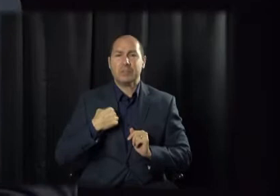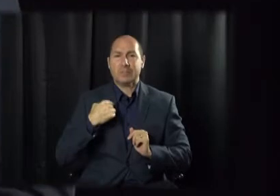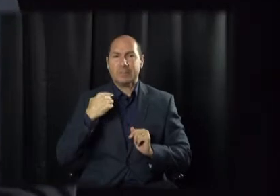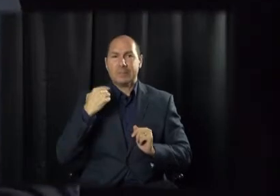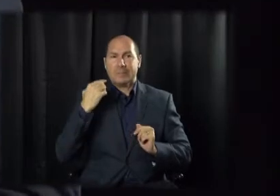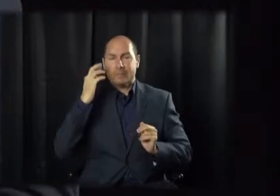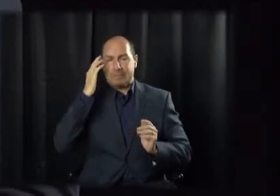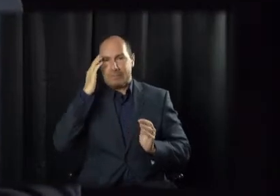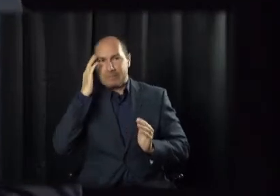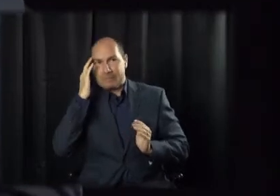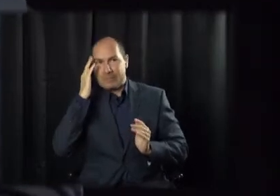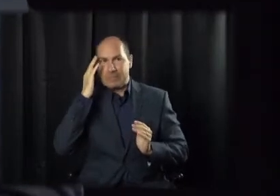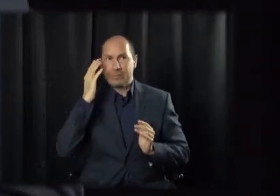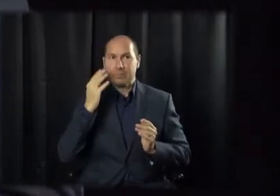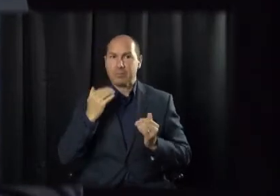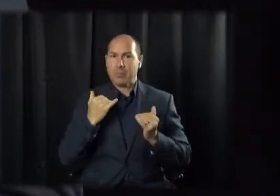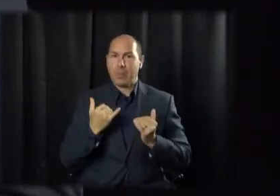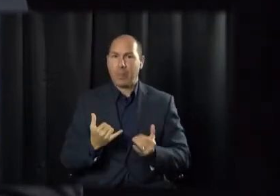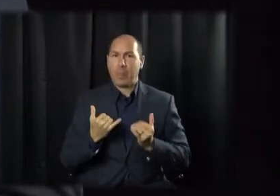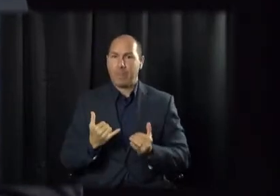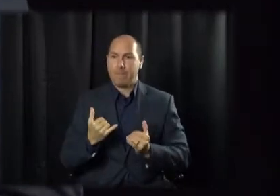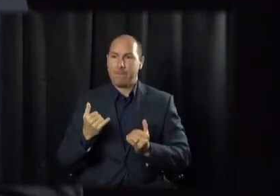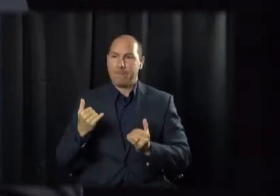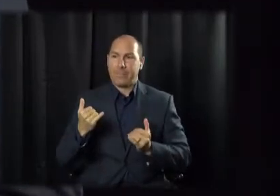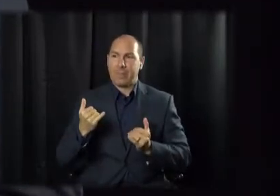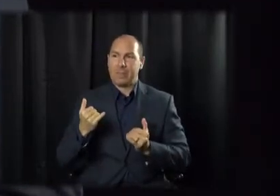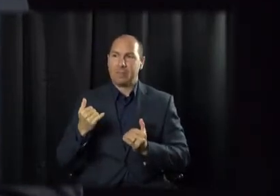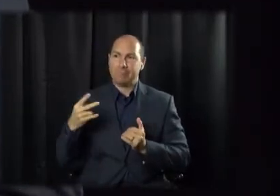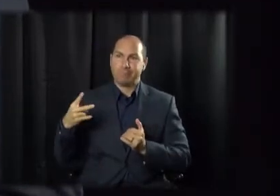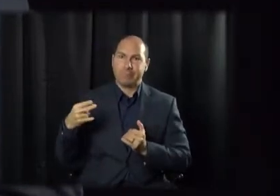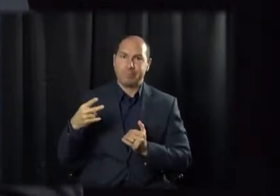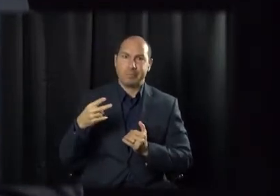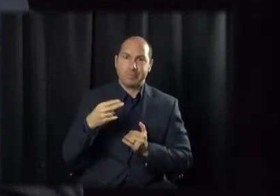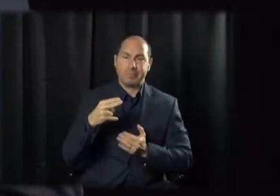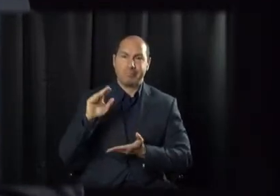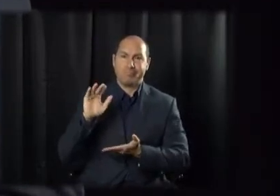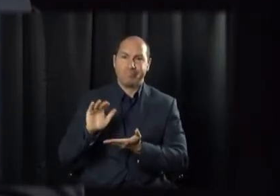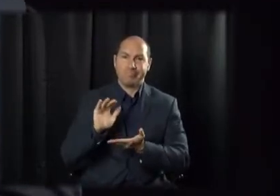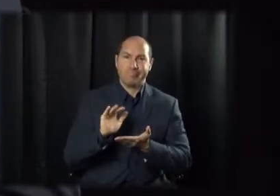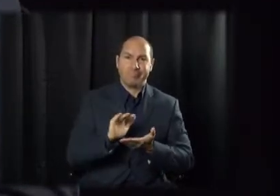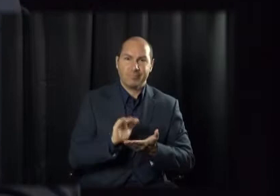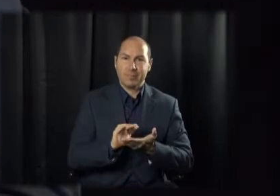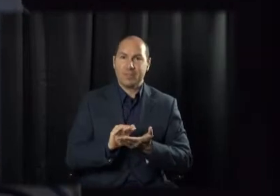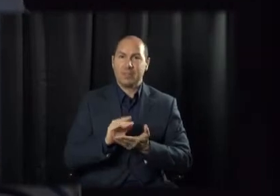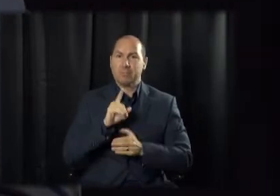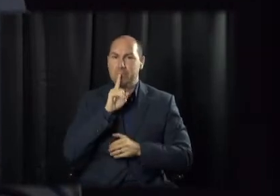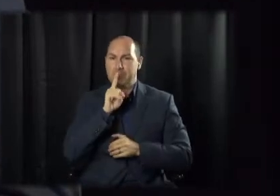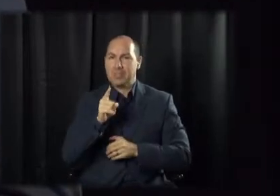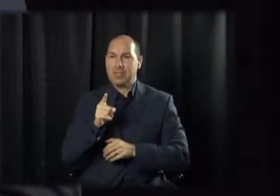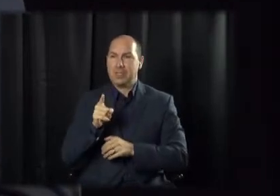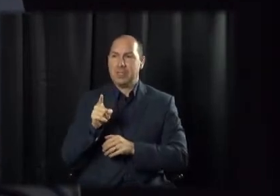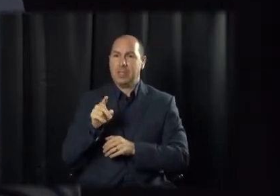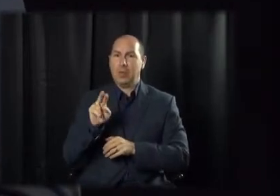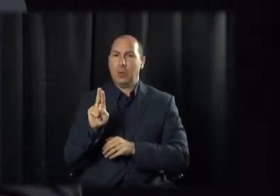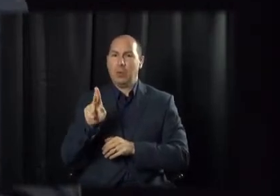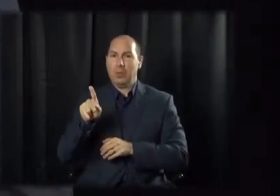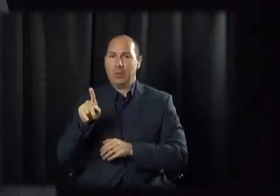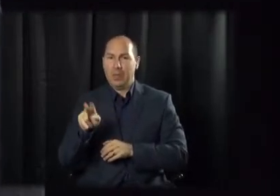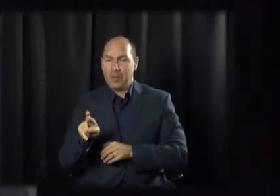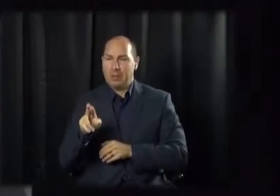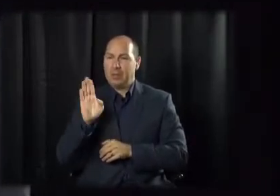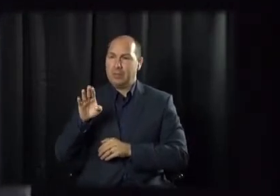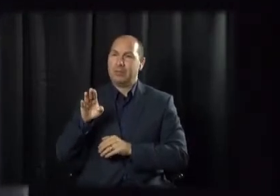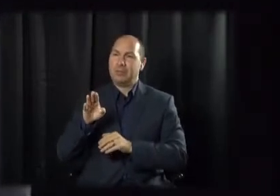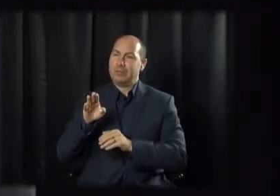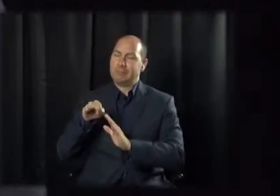too much here in the way of cuts that would be detrimental to that. So that's what I have to say.